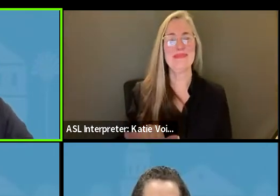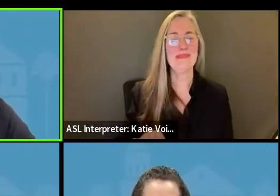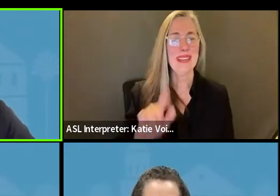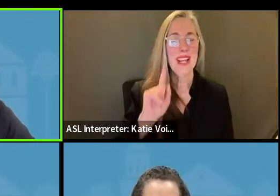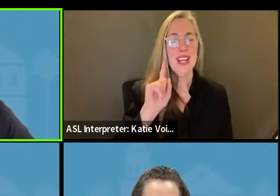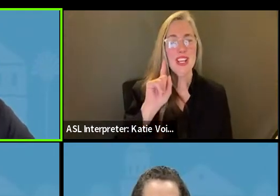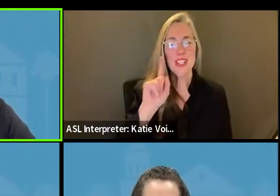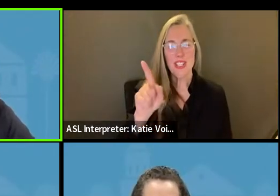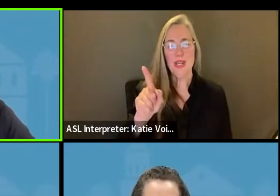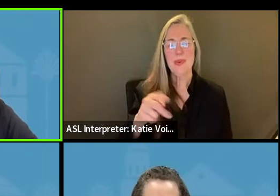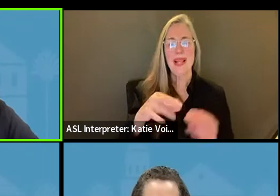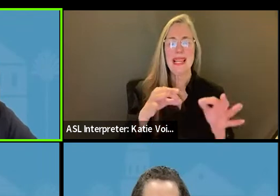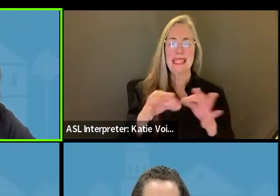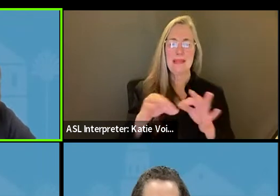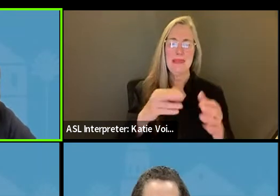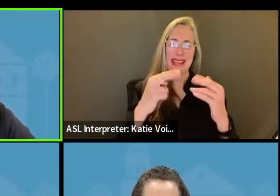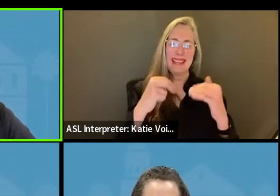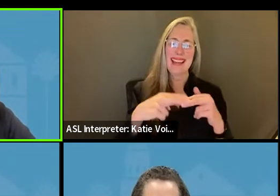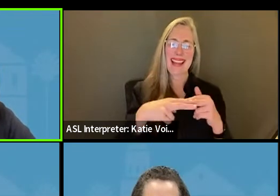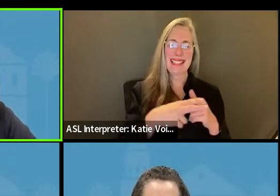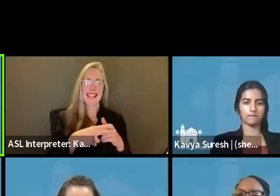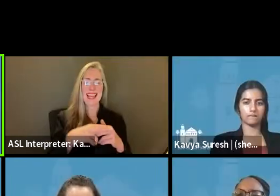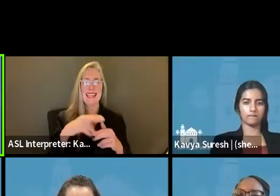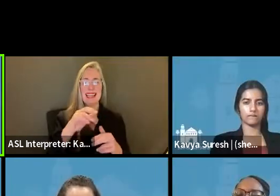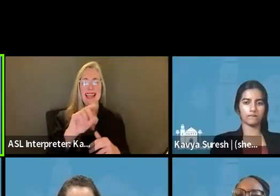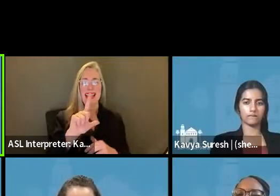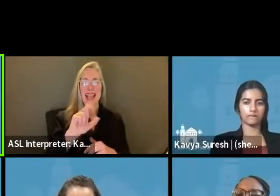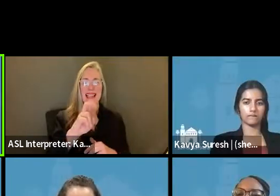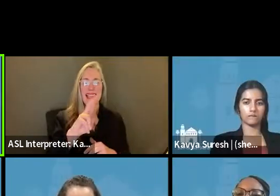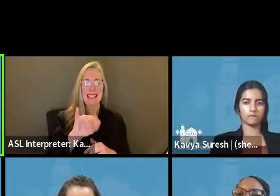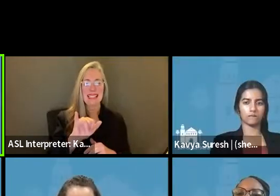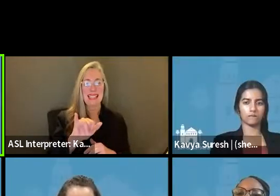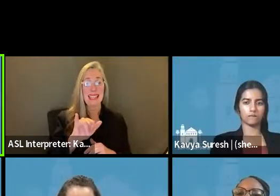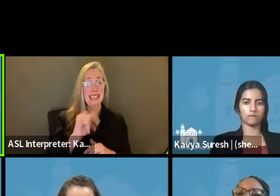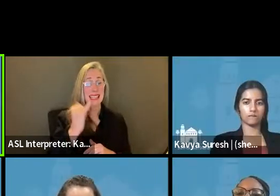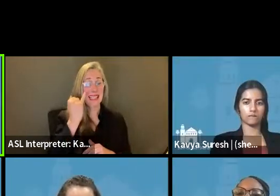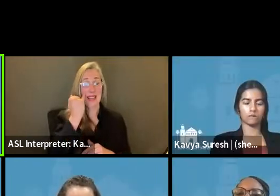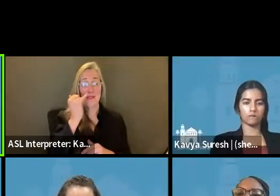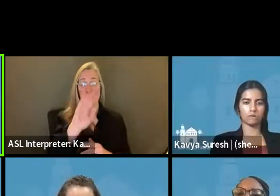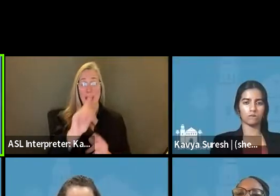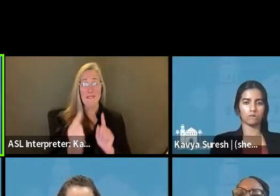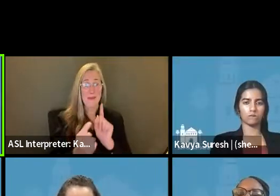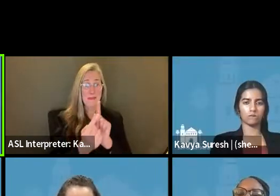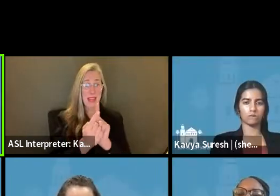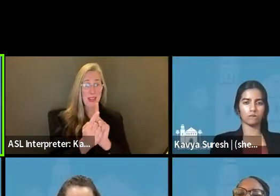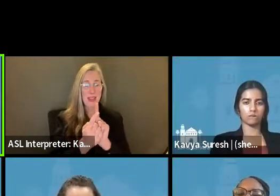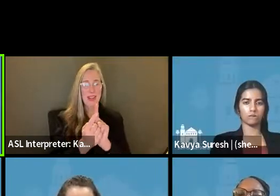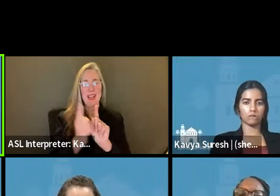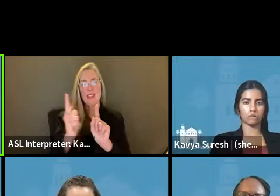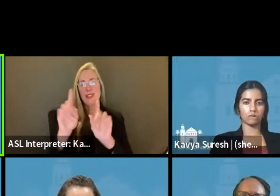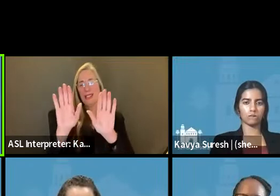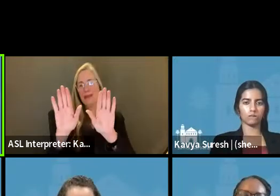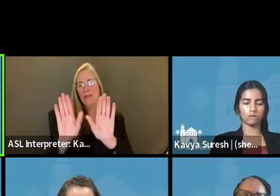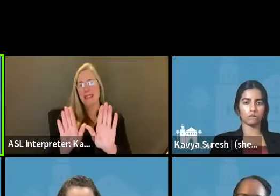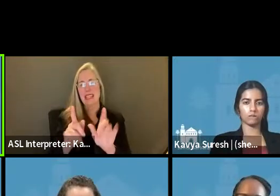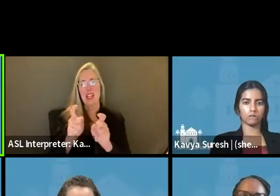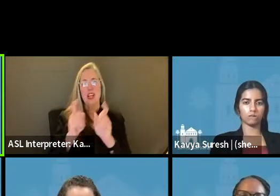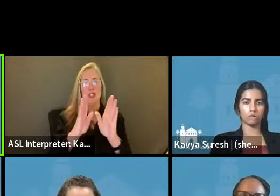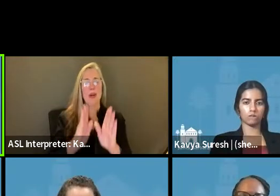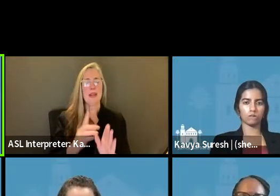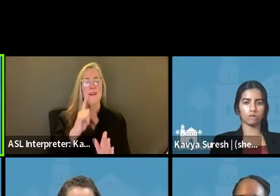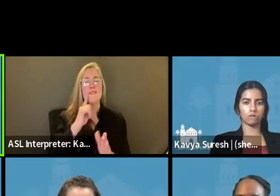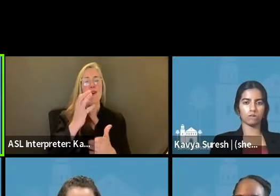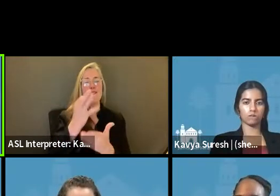take the next slides. Lacey, for those of you, if you have never met her, she's amazing, and she is the director of